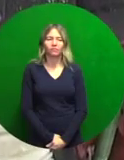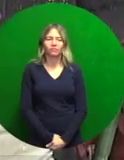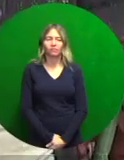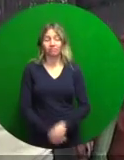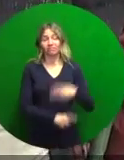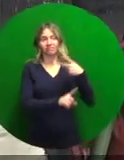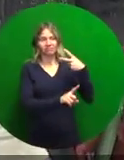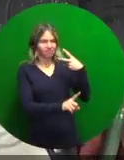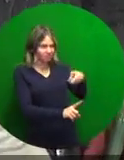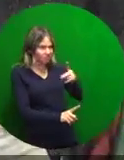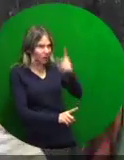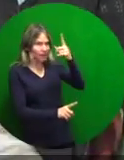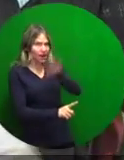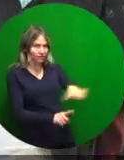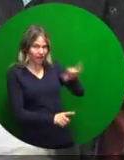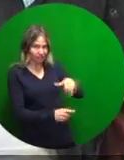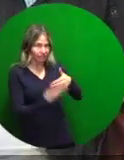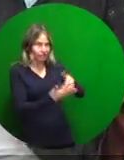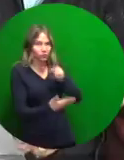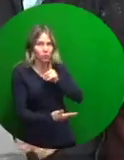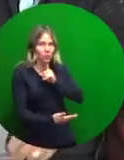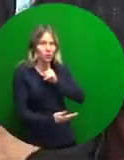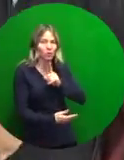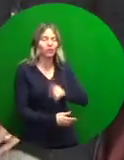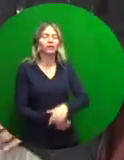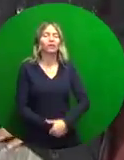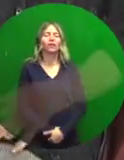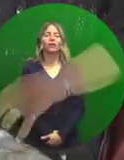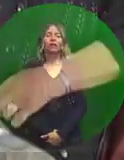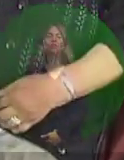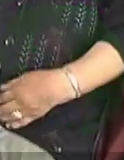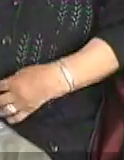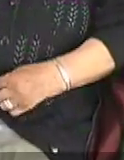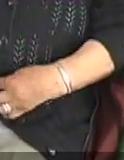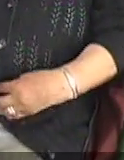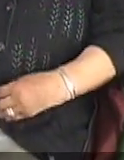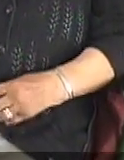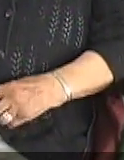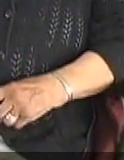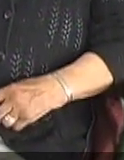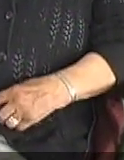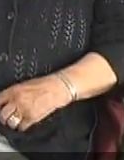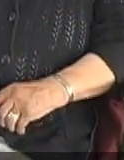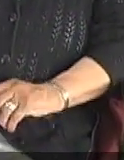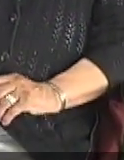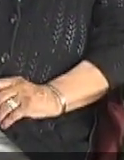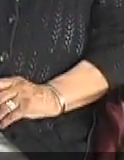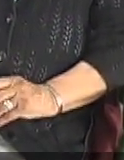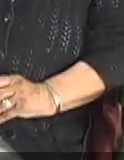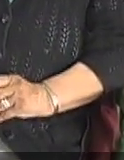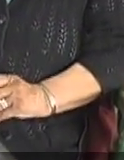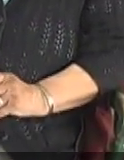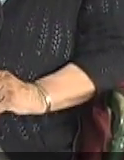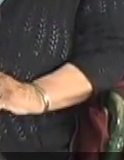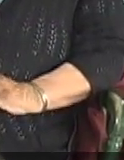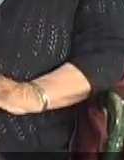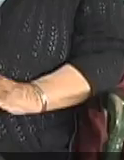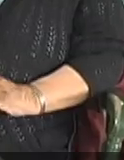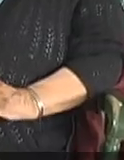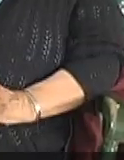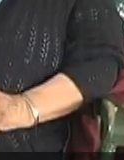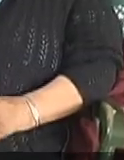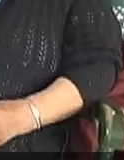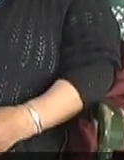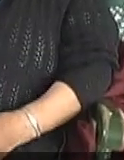Yeah. So how did they know she was deaf? Kano ko kayo malilok pisyo kako nang imat. Siyang imat.